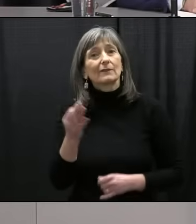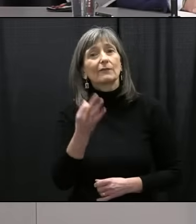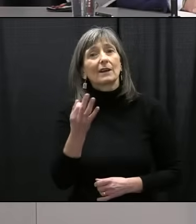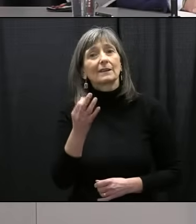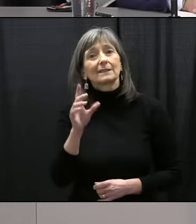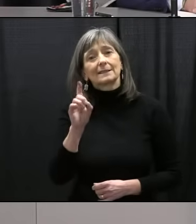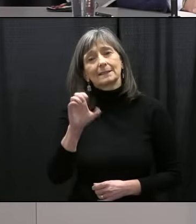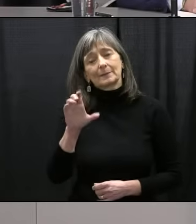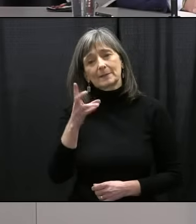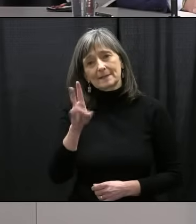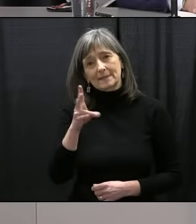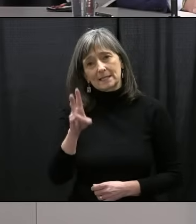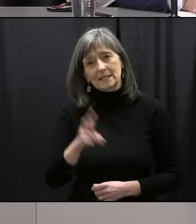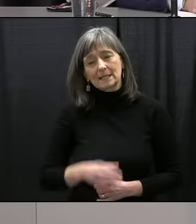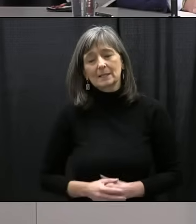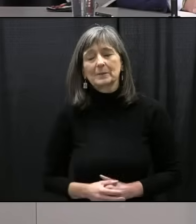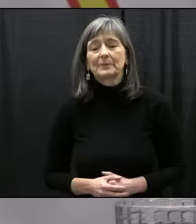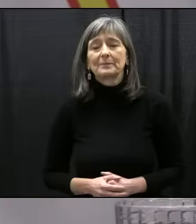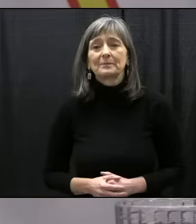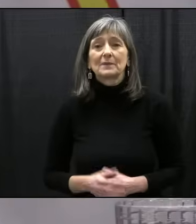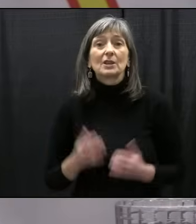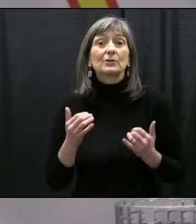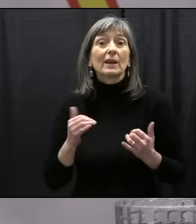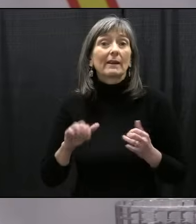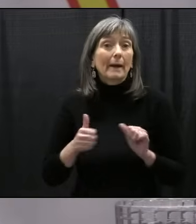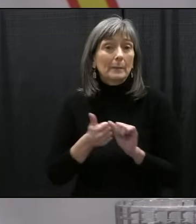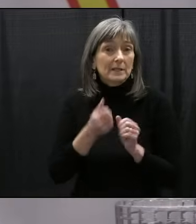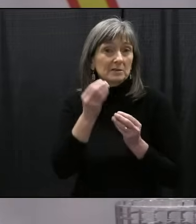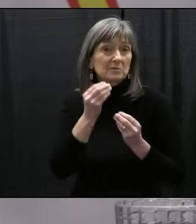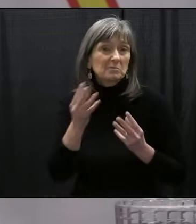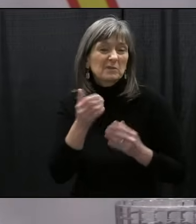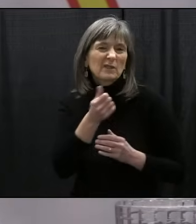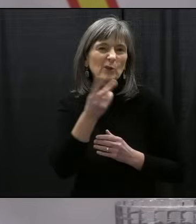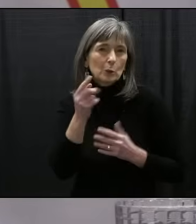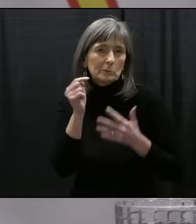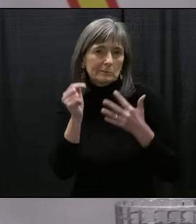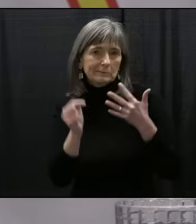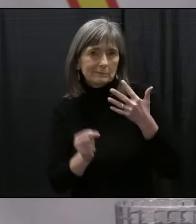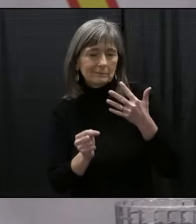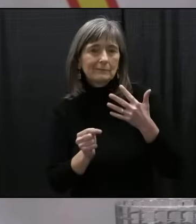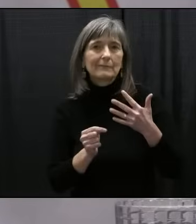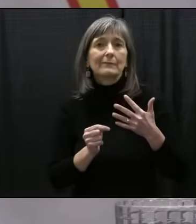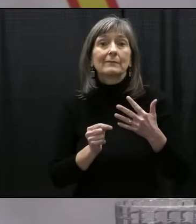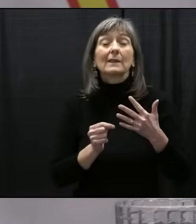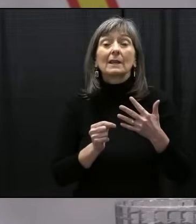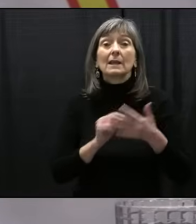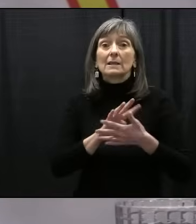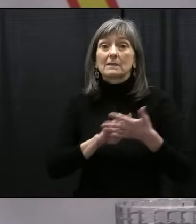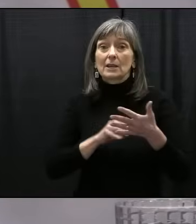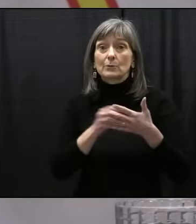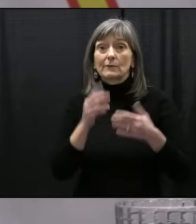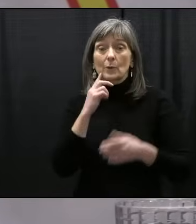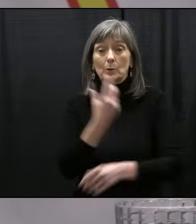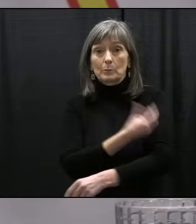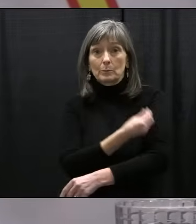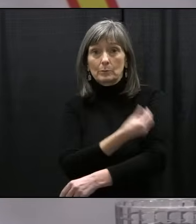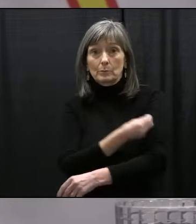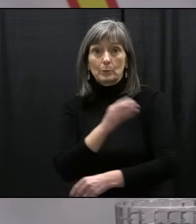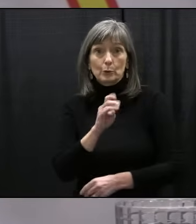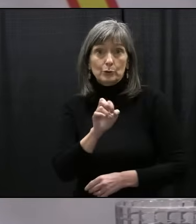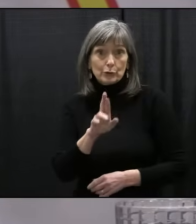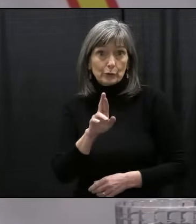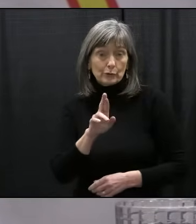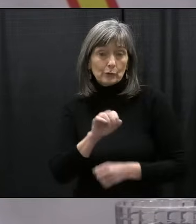17th. We're here today to share some updates on a few different things, namely the booster schedule for COVID-19